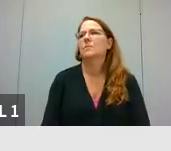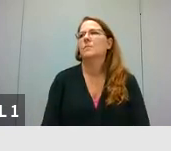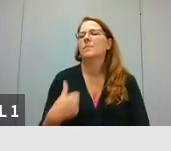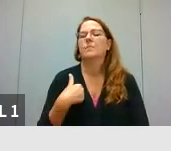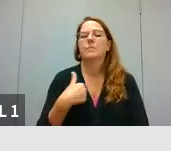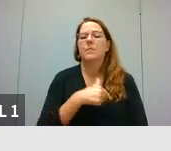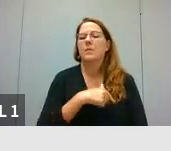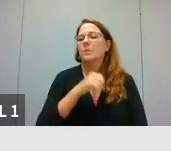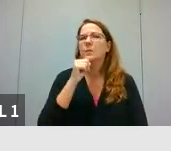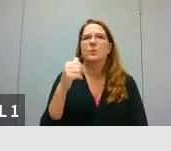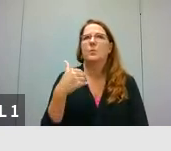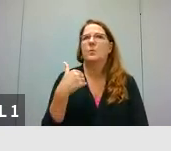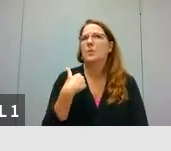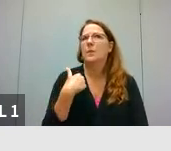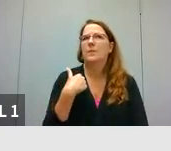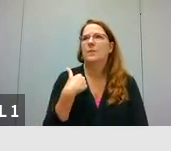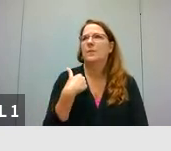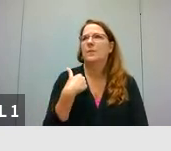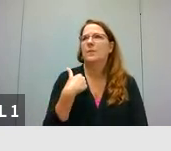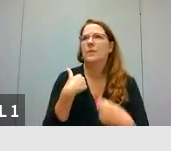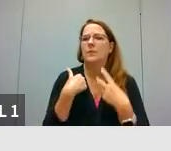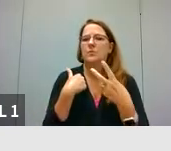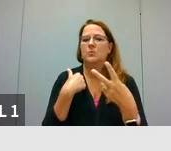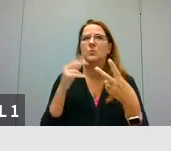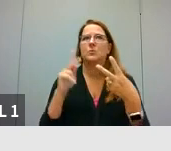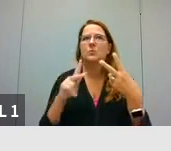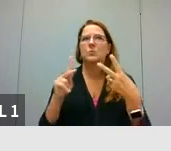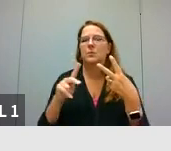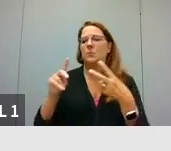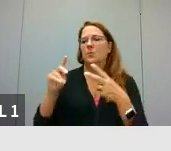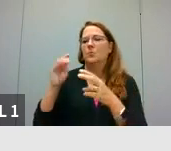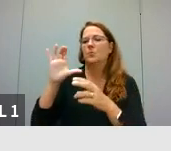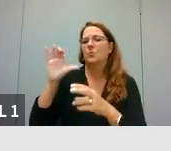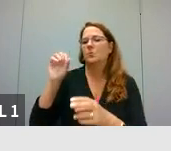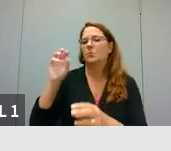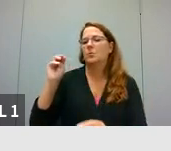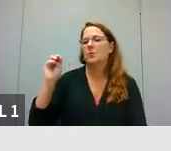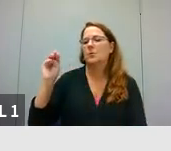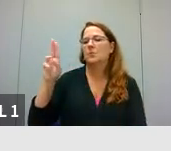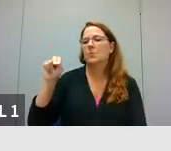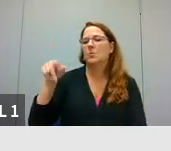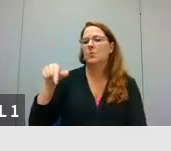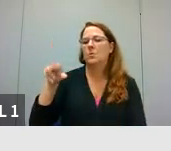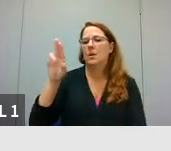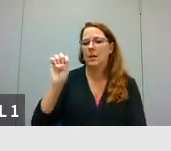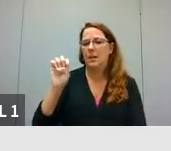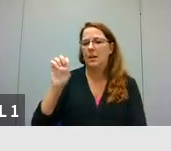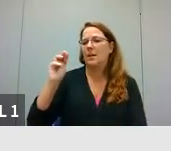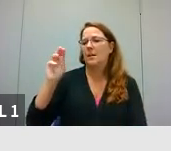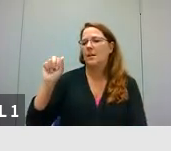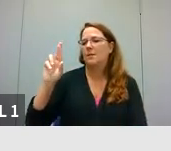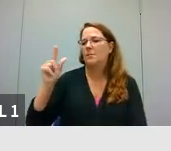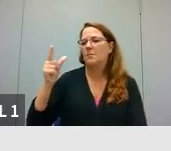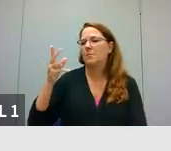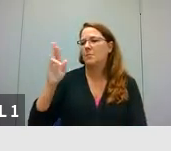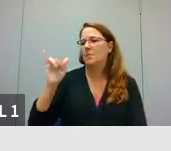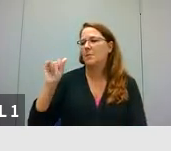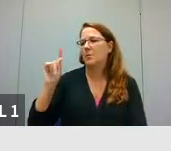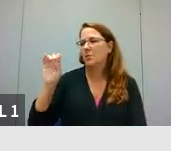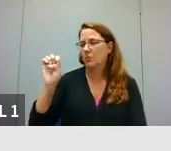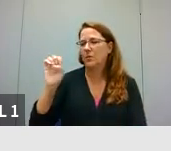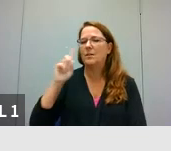We don't have. Yeah, there are two people. Communique is Marguerite. She's on there for, quality